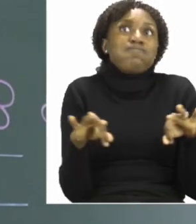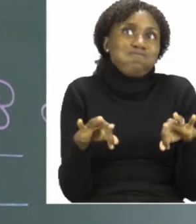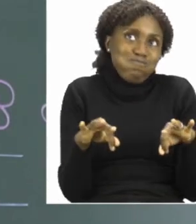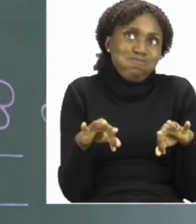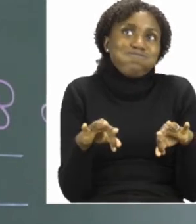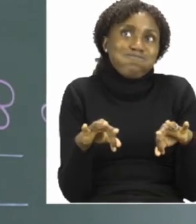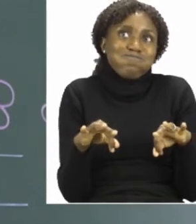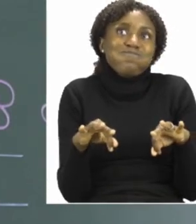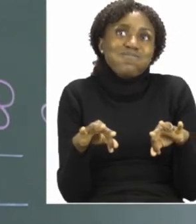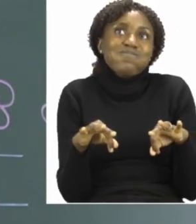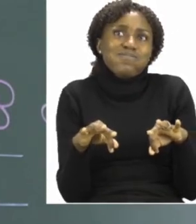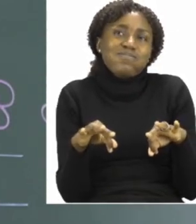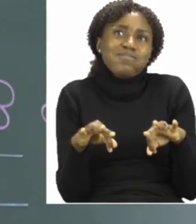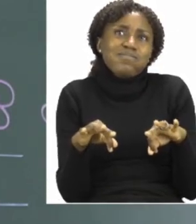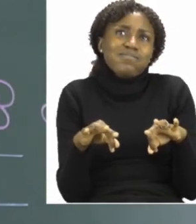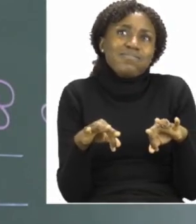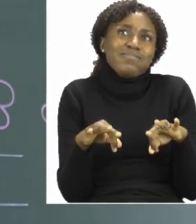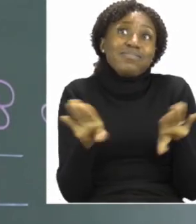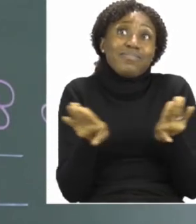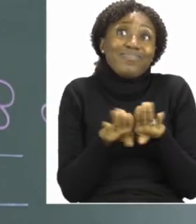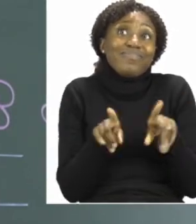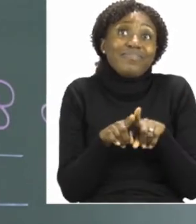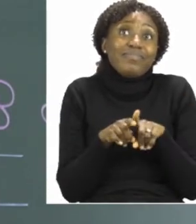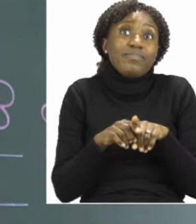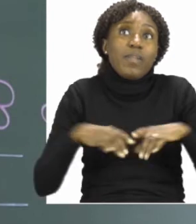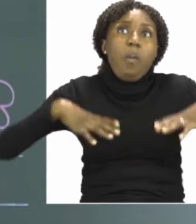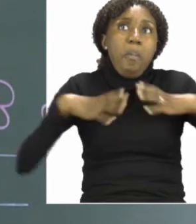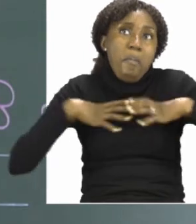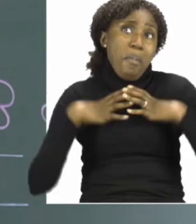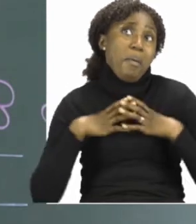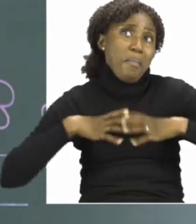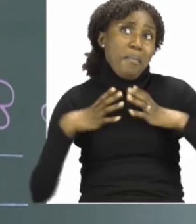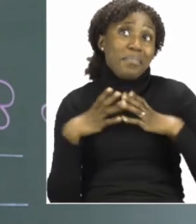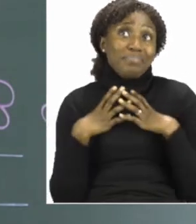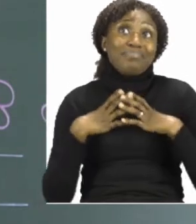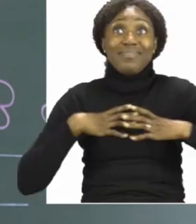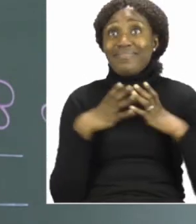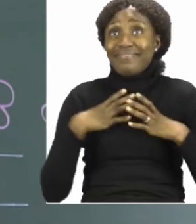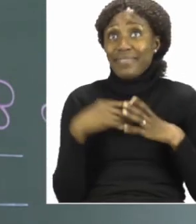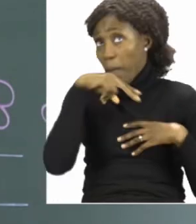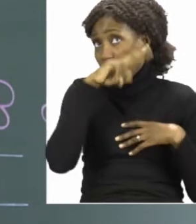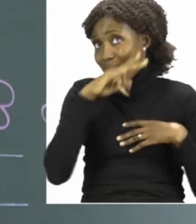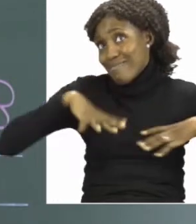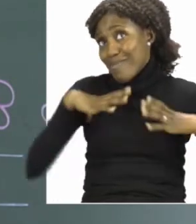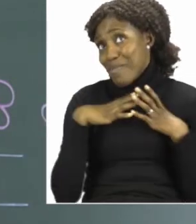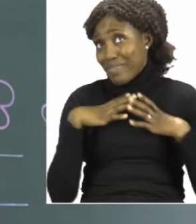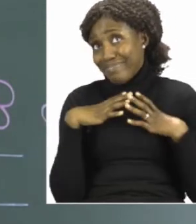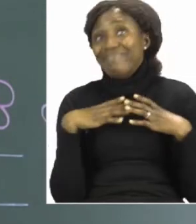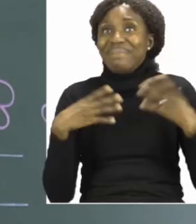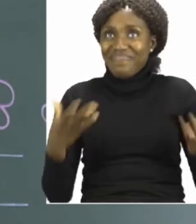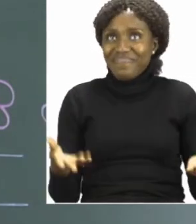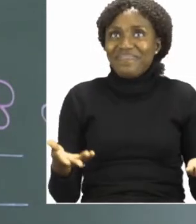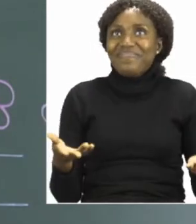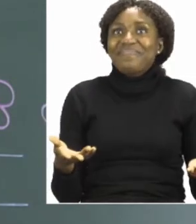before. Can you act like a duck? Boop, boop, boop. And it shakes its little tail.